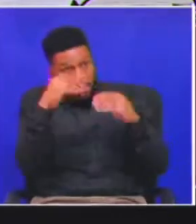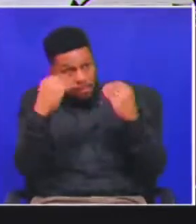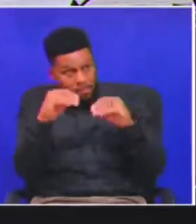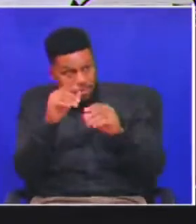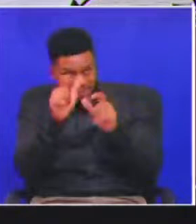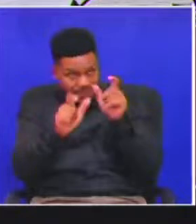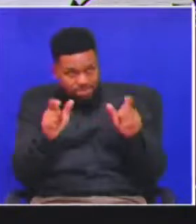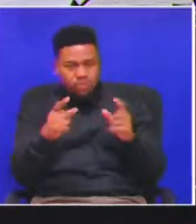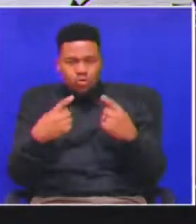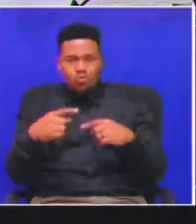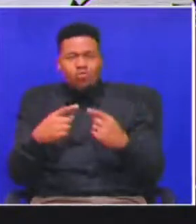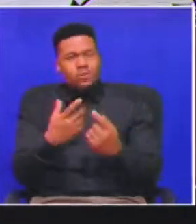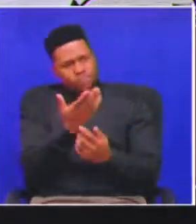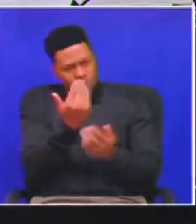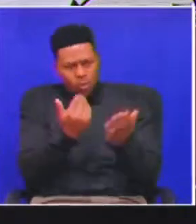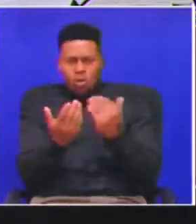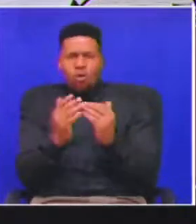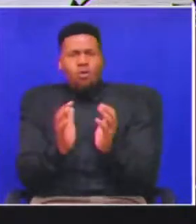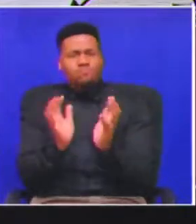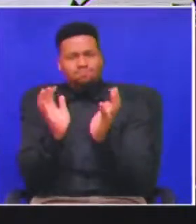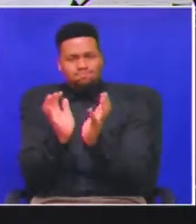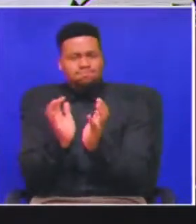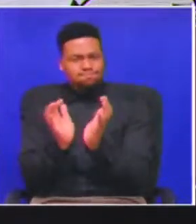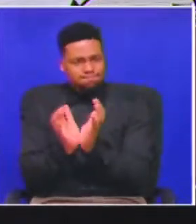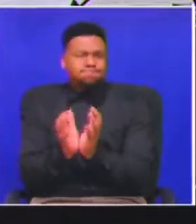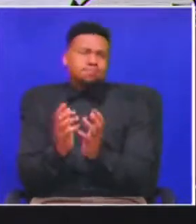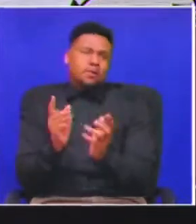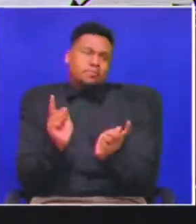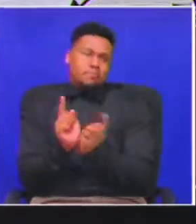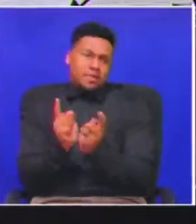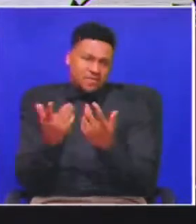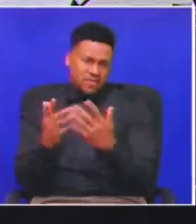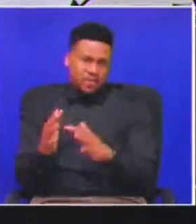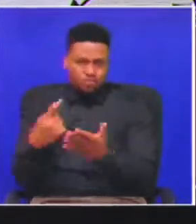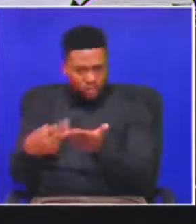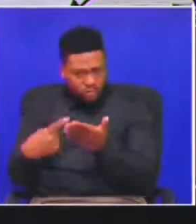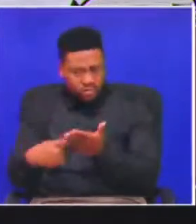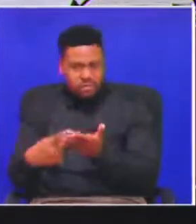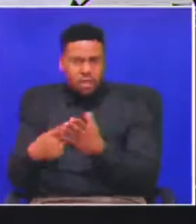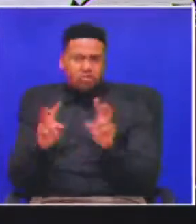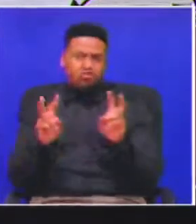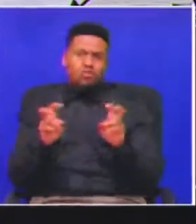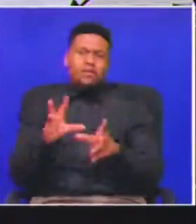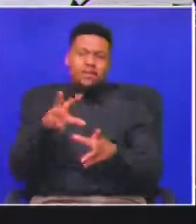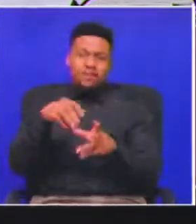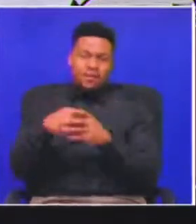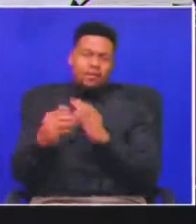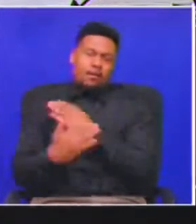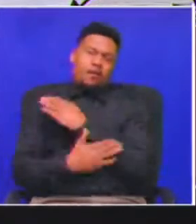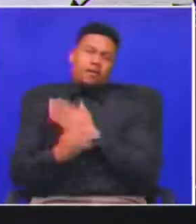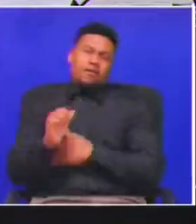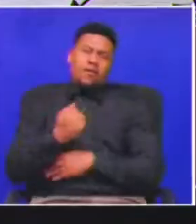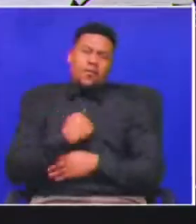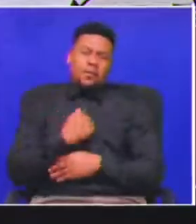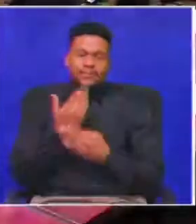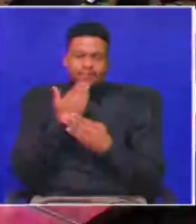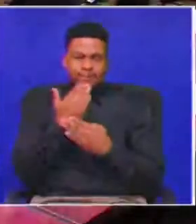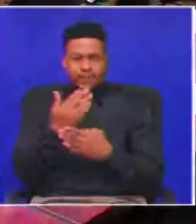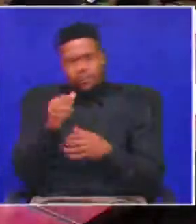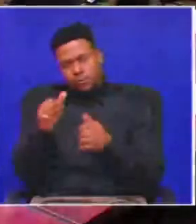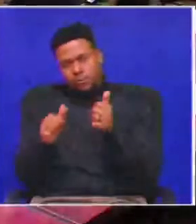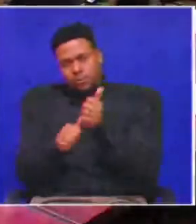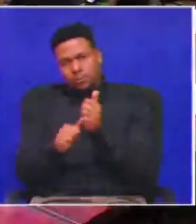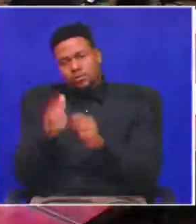opportunities that there are in our country. Thank you, Honorable Deputy Speaker. The second